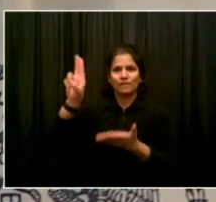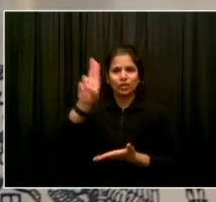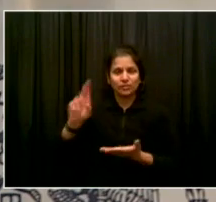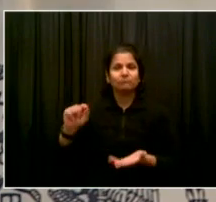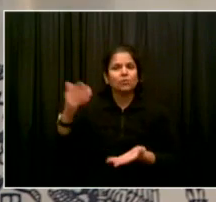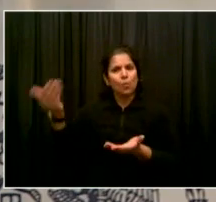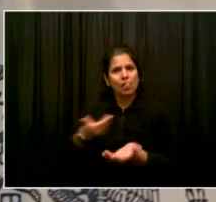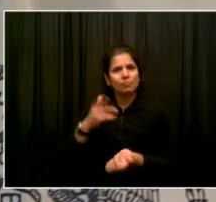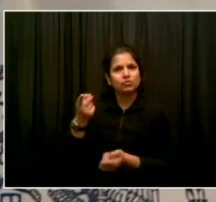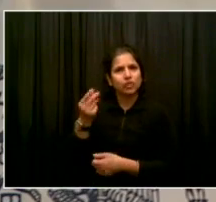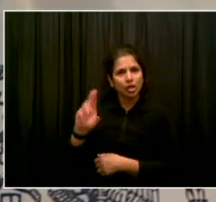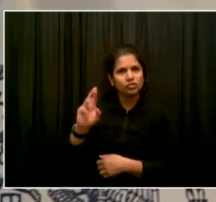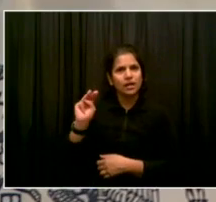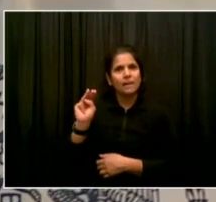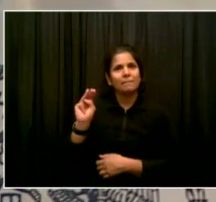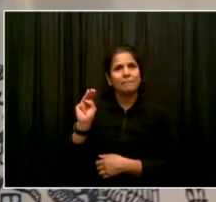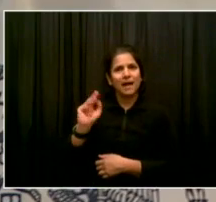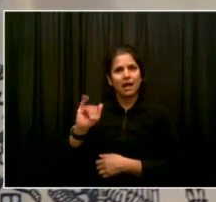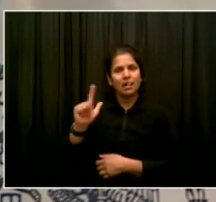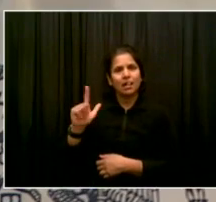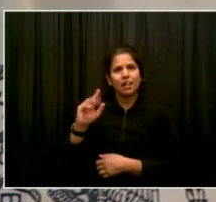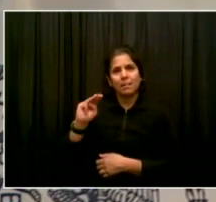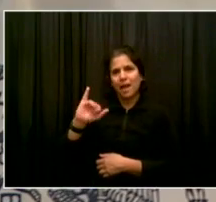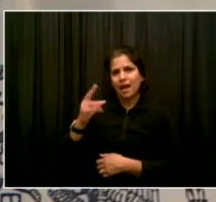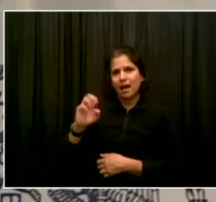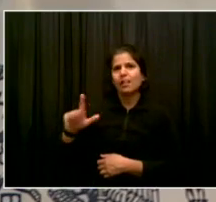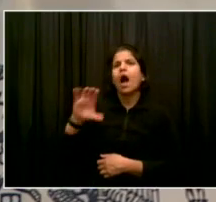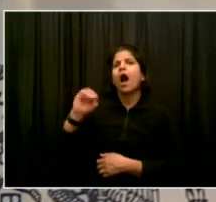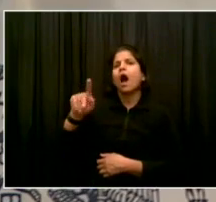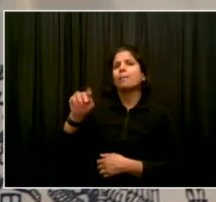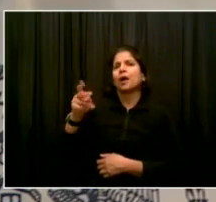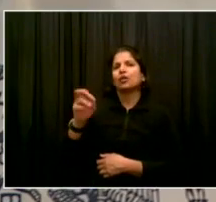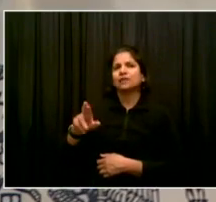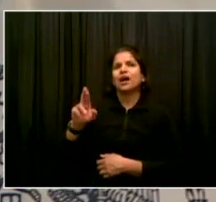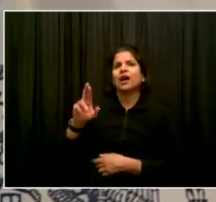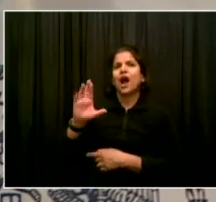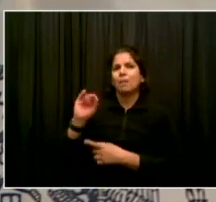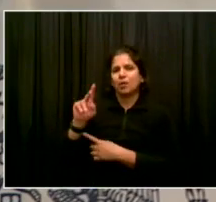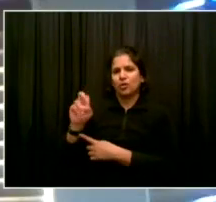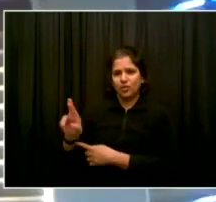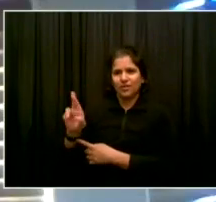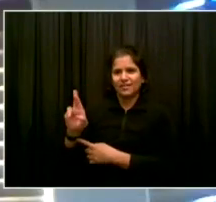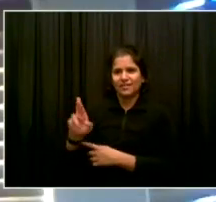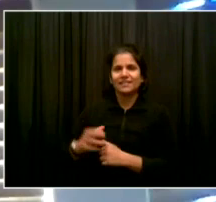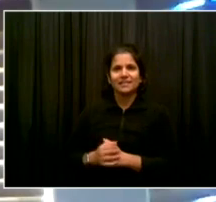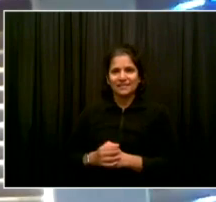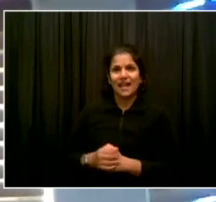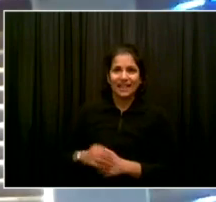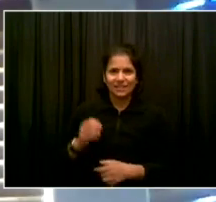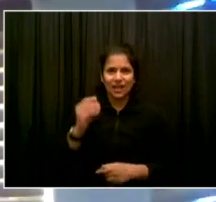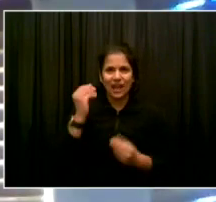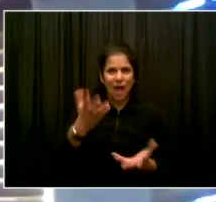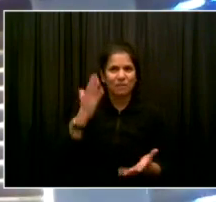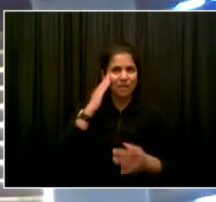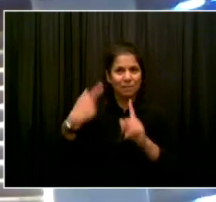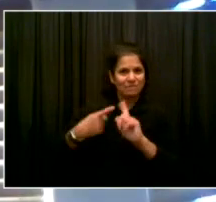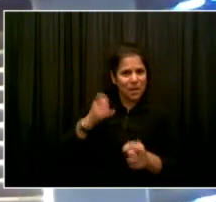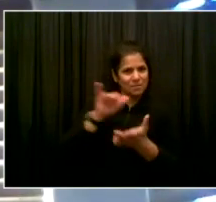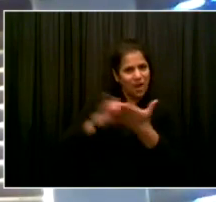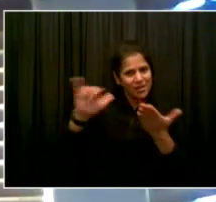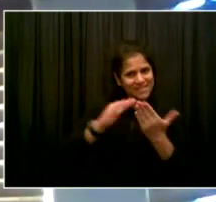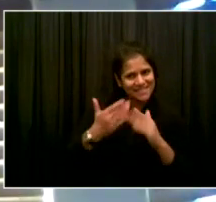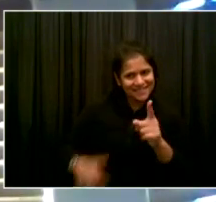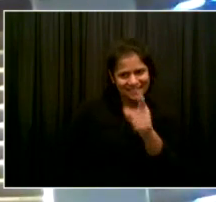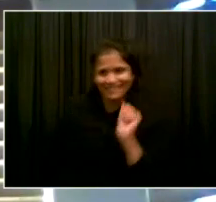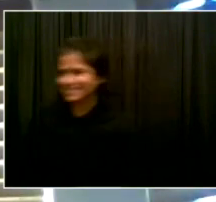Thank you, Mayor. And by the way, I'm also a resident of New York City. And I'd like to thank you and the city for the ban on new natural